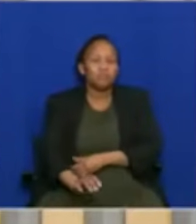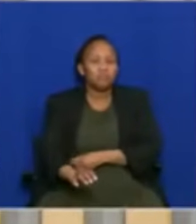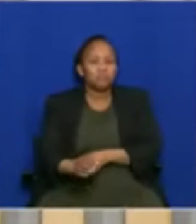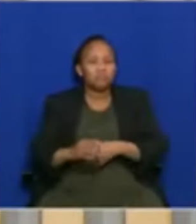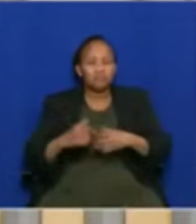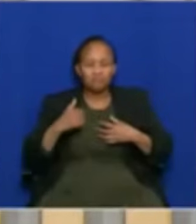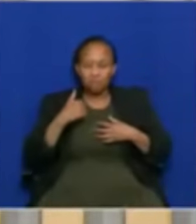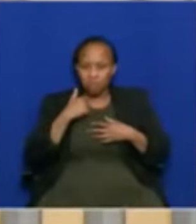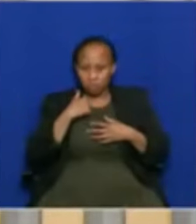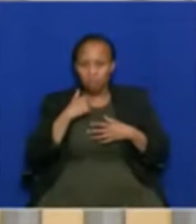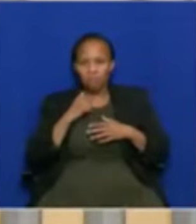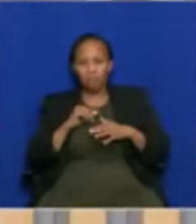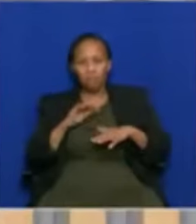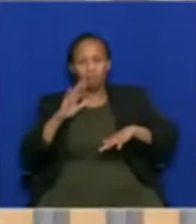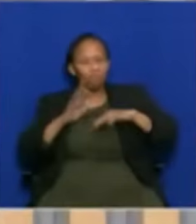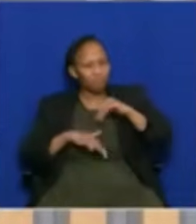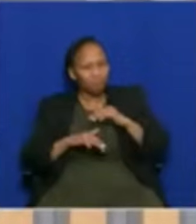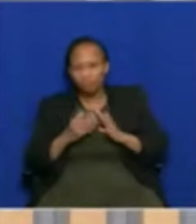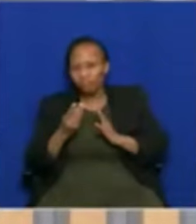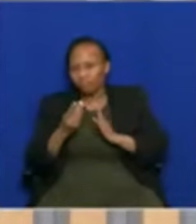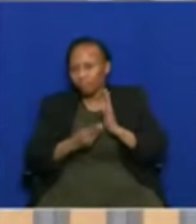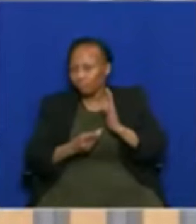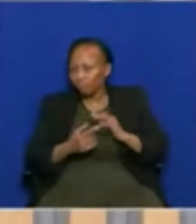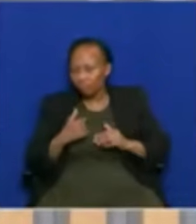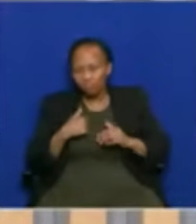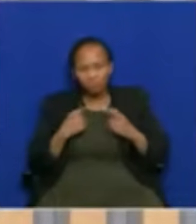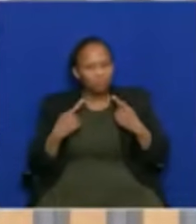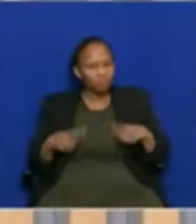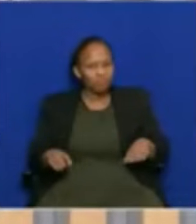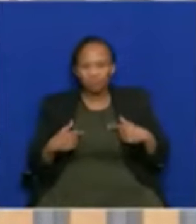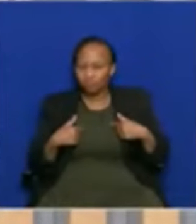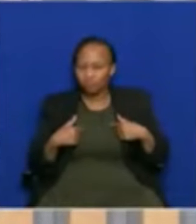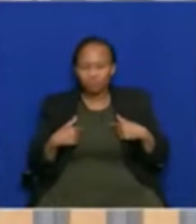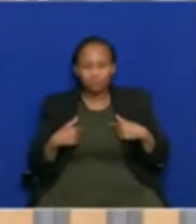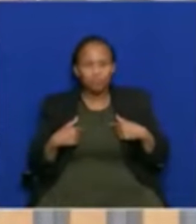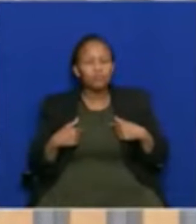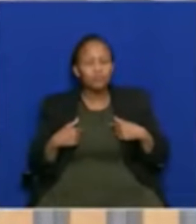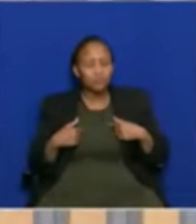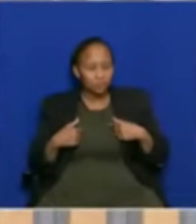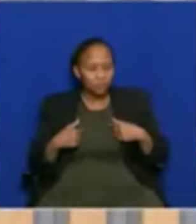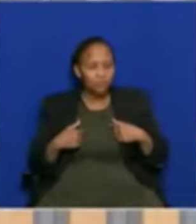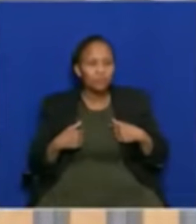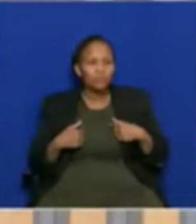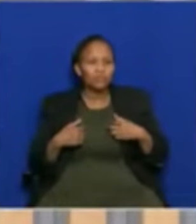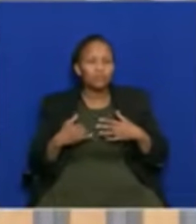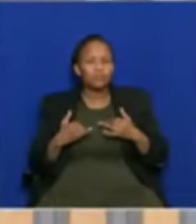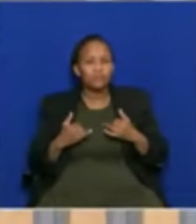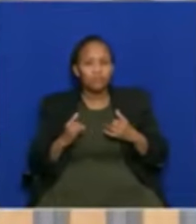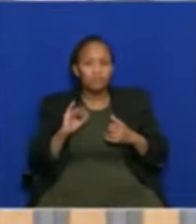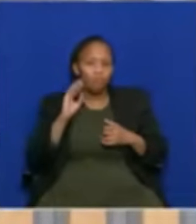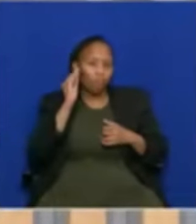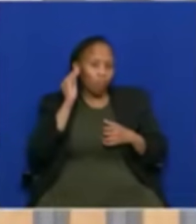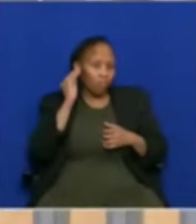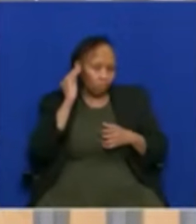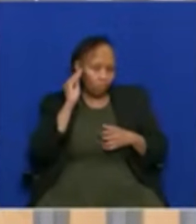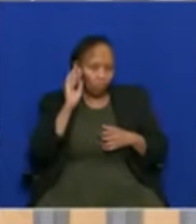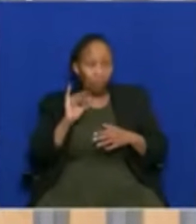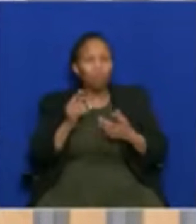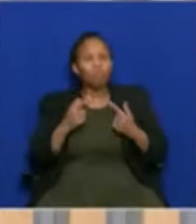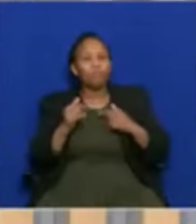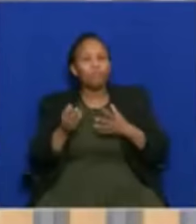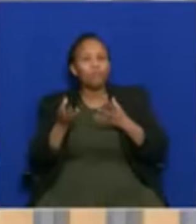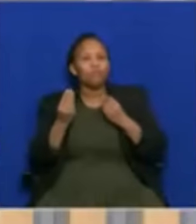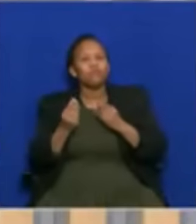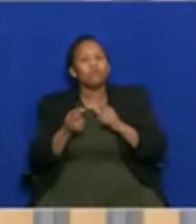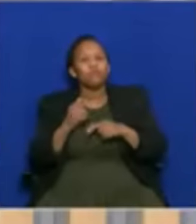And we've been there before that. Yes. The prosecutor gets all that information from your affidavit, takes your affidavit